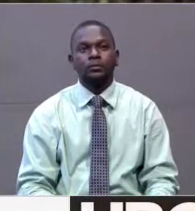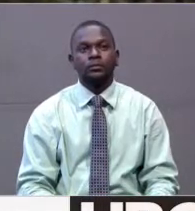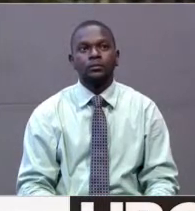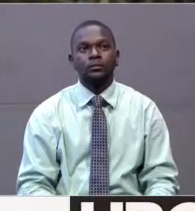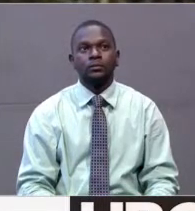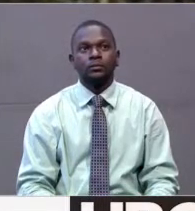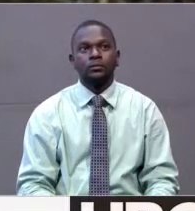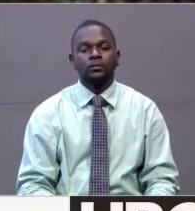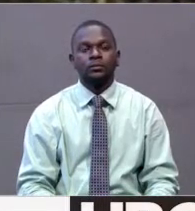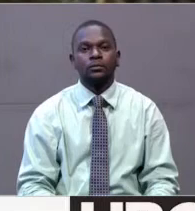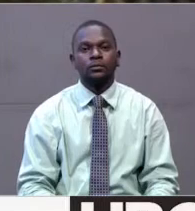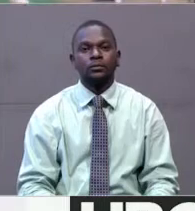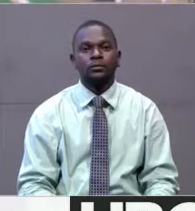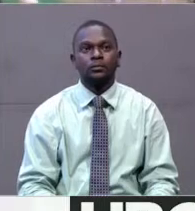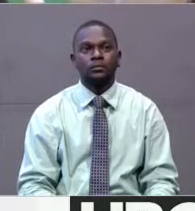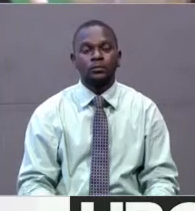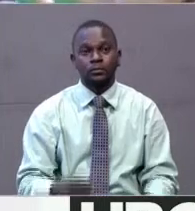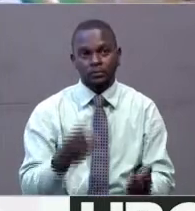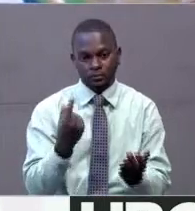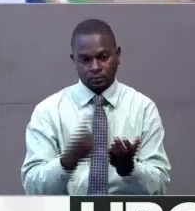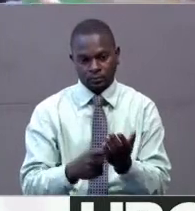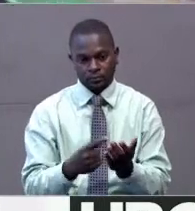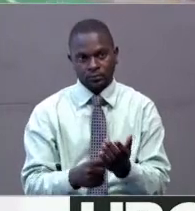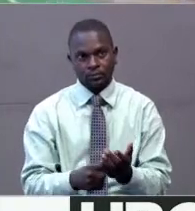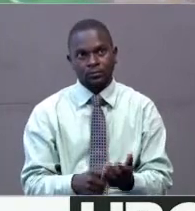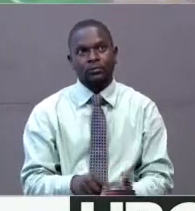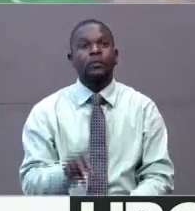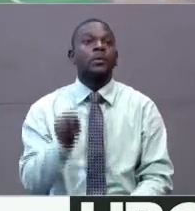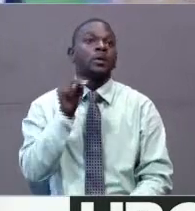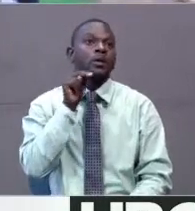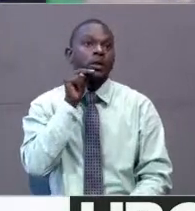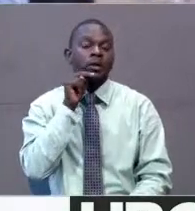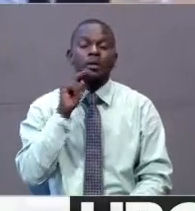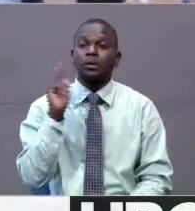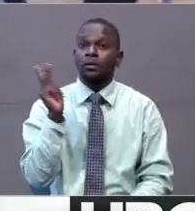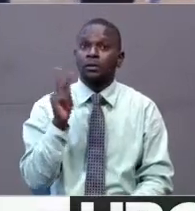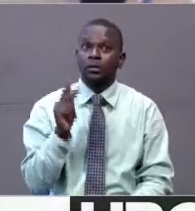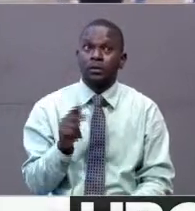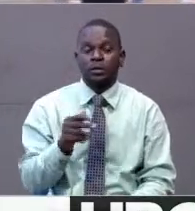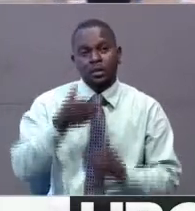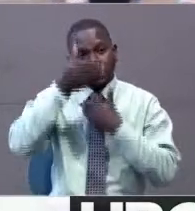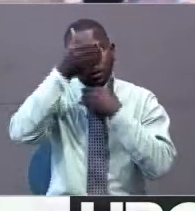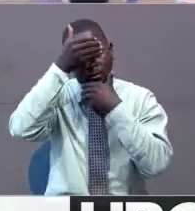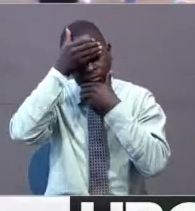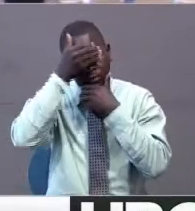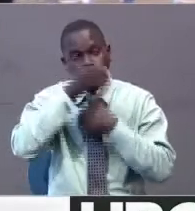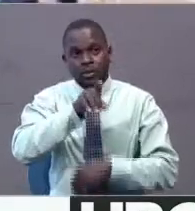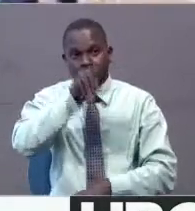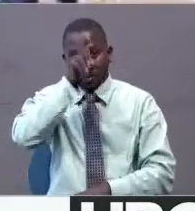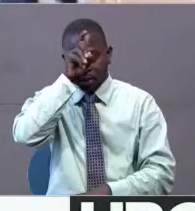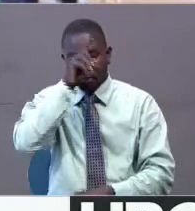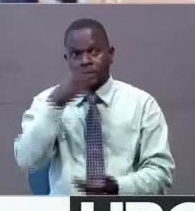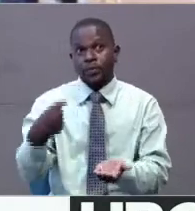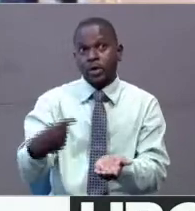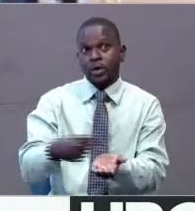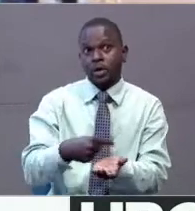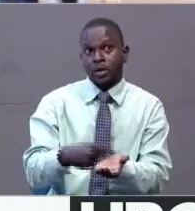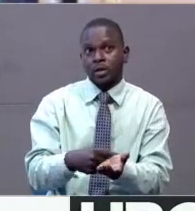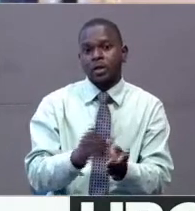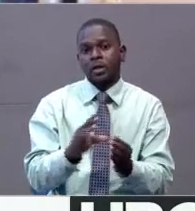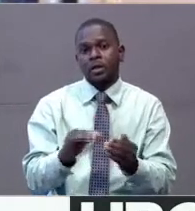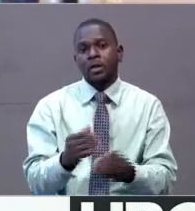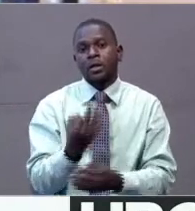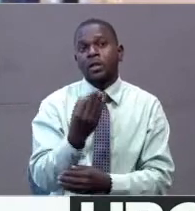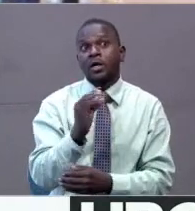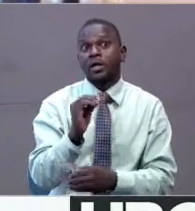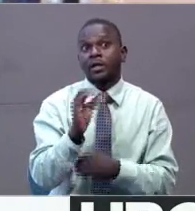Uganda, Nigeria, Kenya, Tunisia, Egypt, Ghana are some of the over